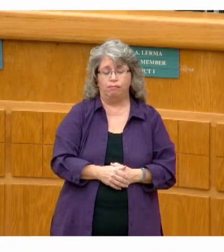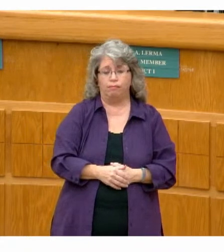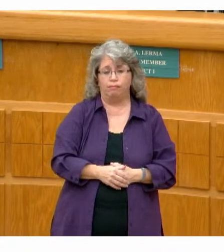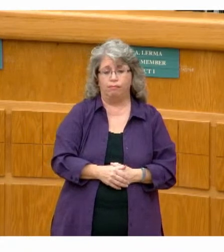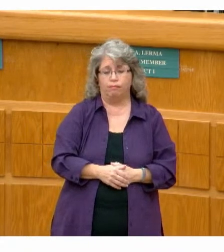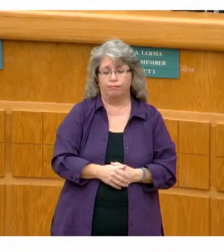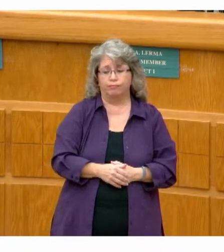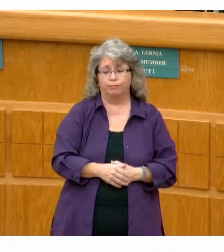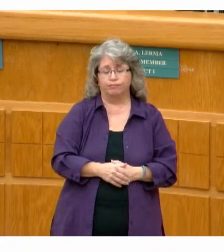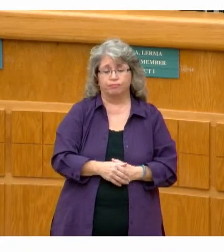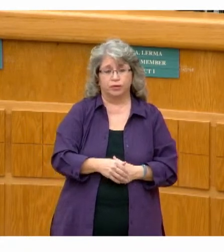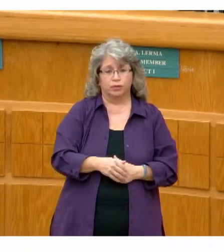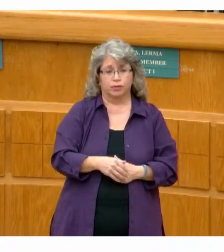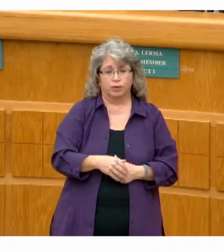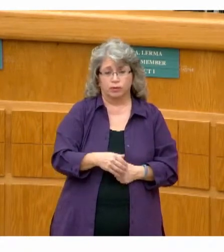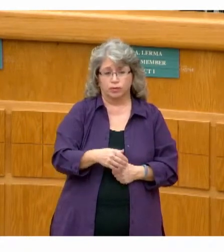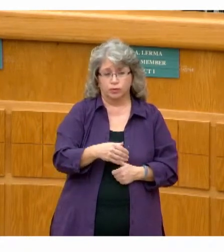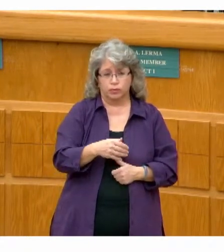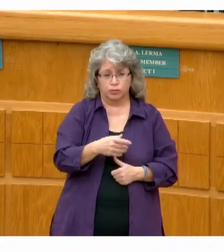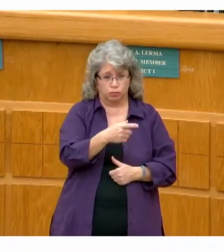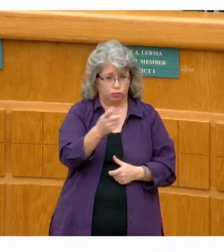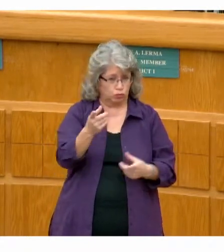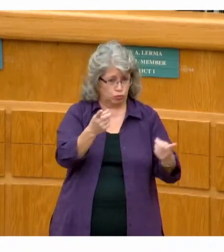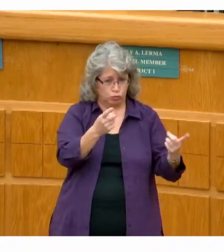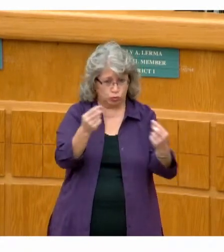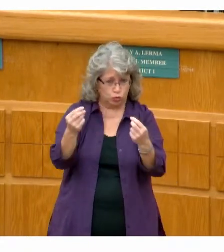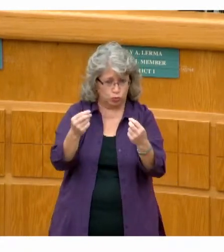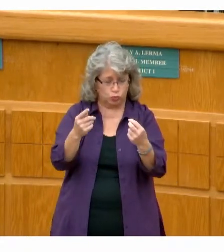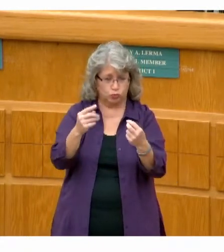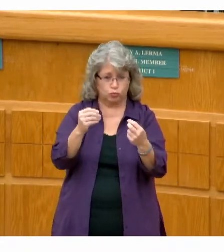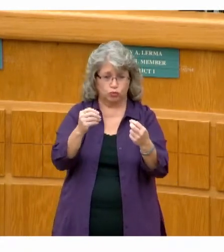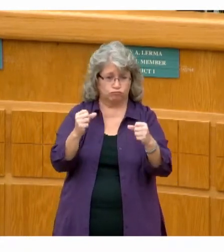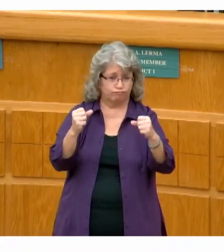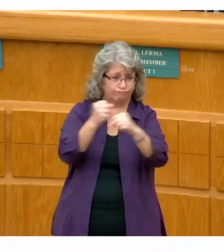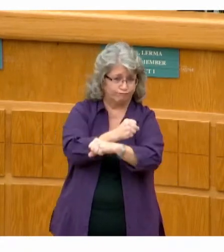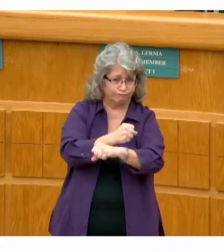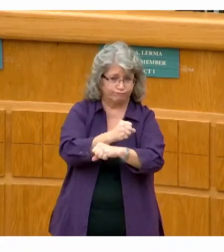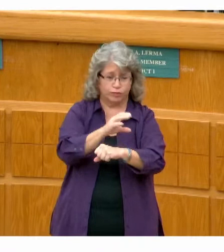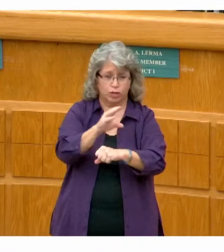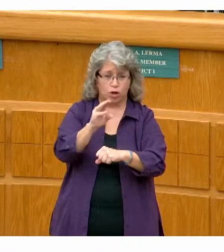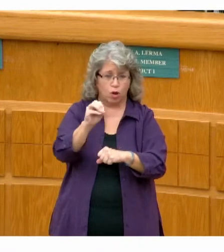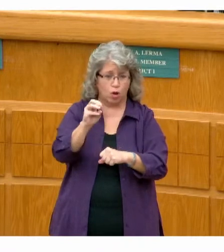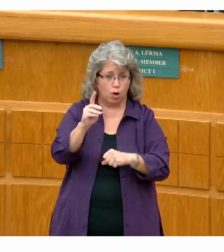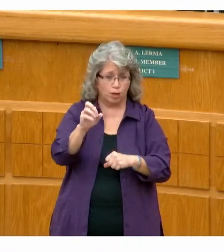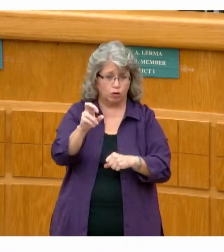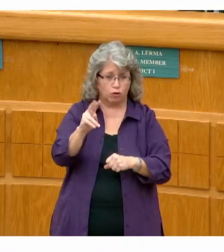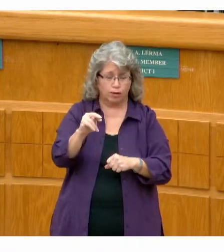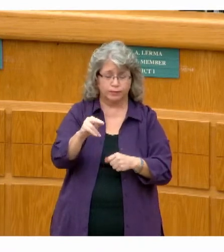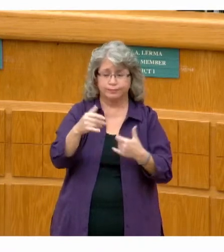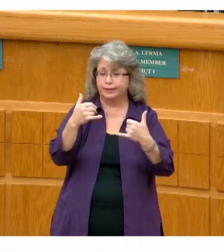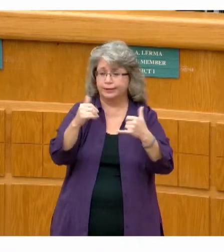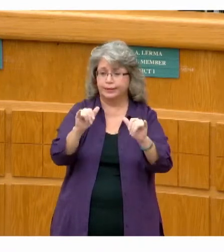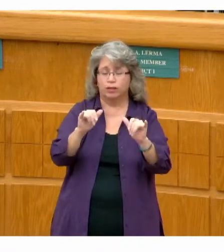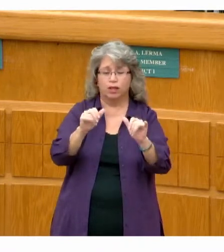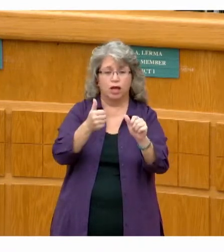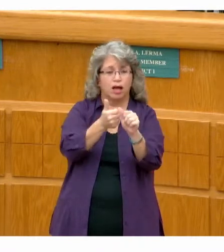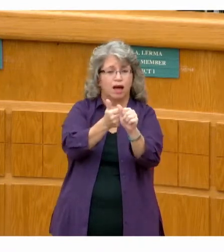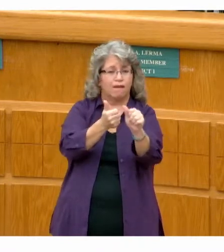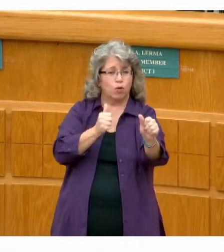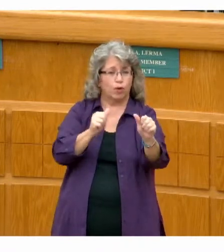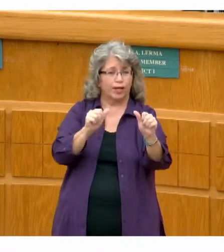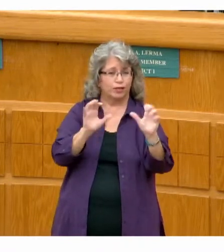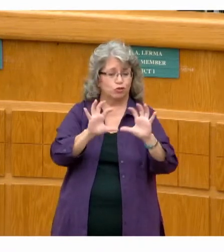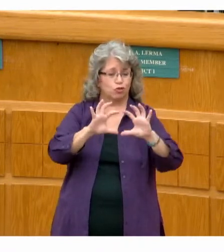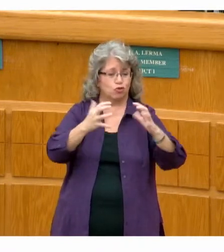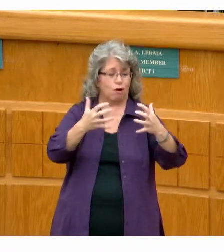So what can you do to combat Omicron? And we still need to do this. Avoid crowded areas in public, especially inside. If you